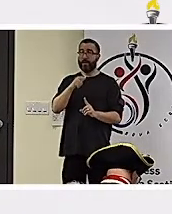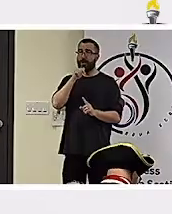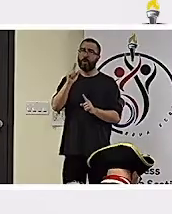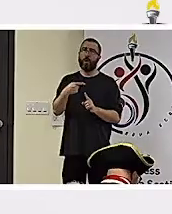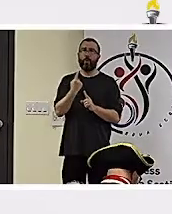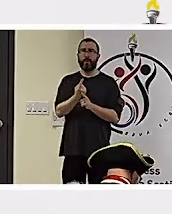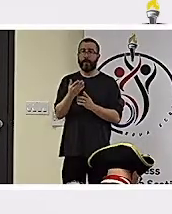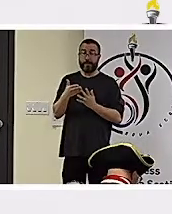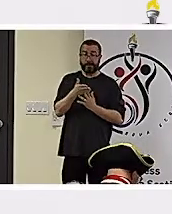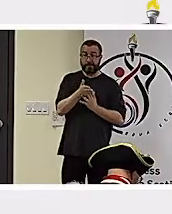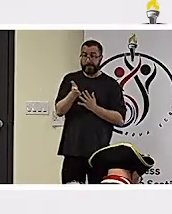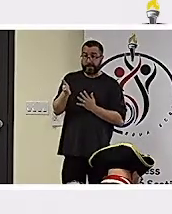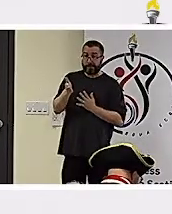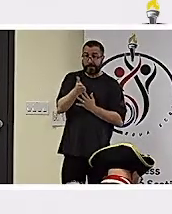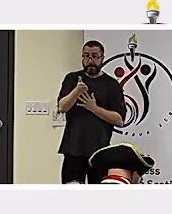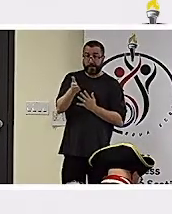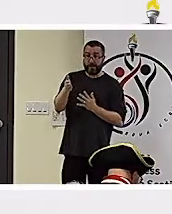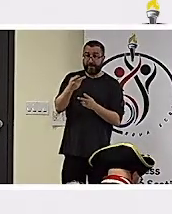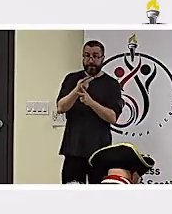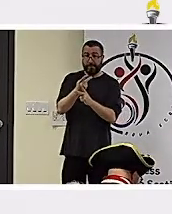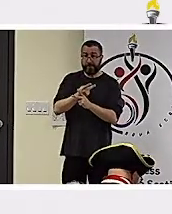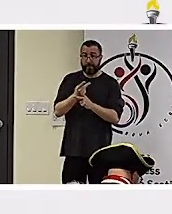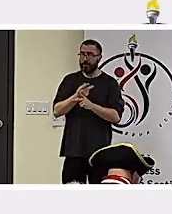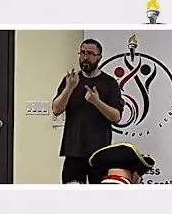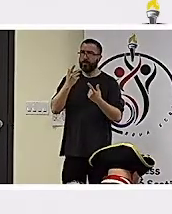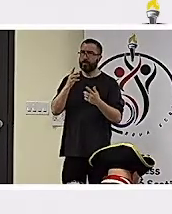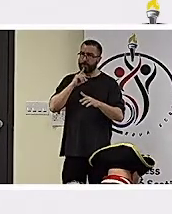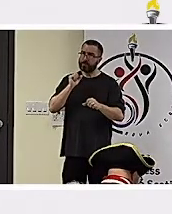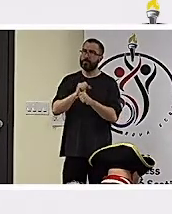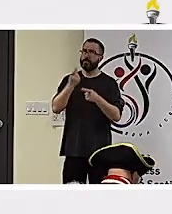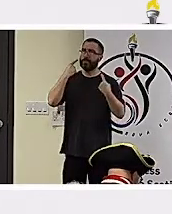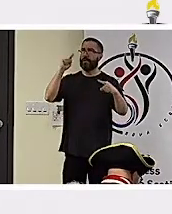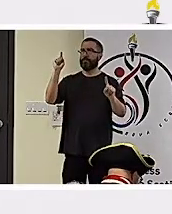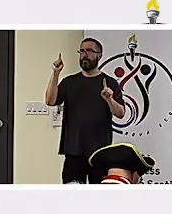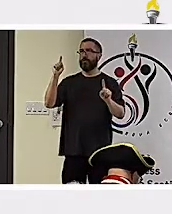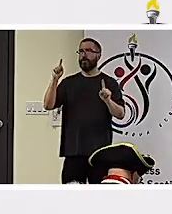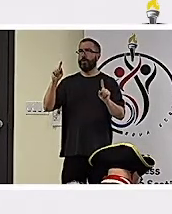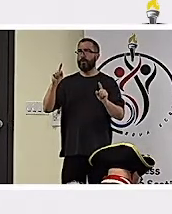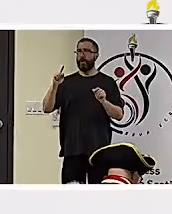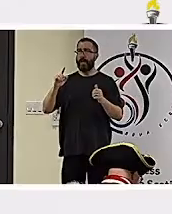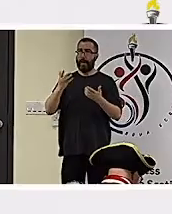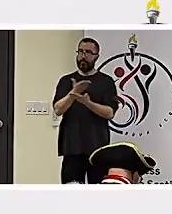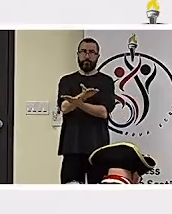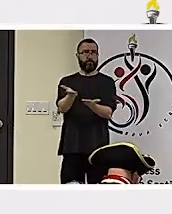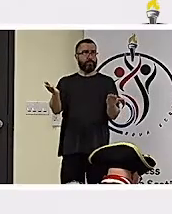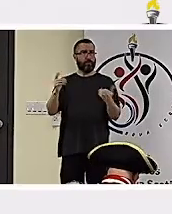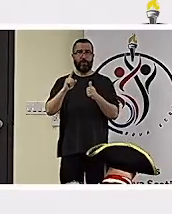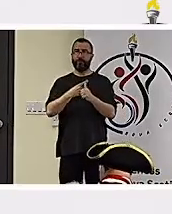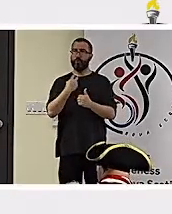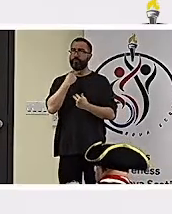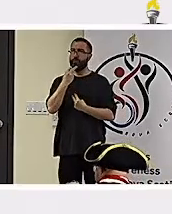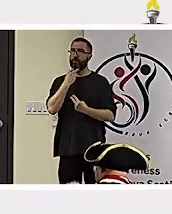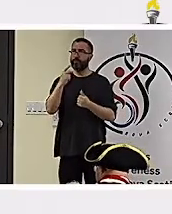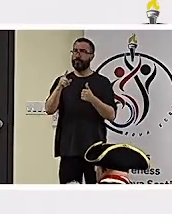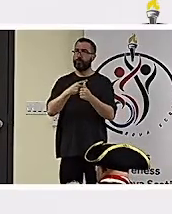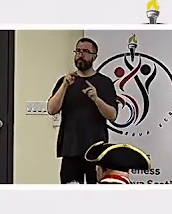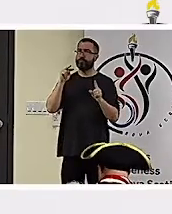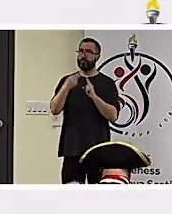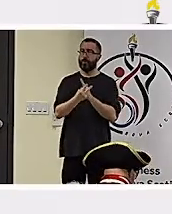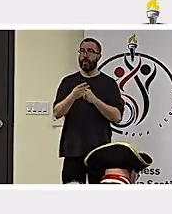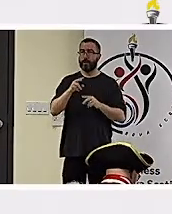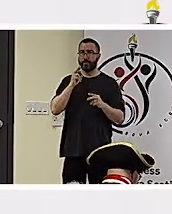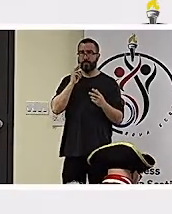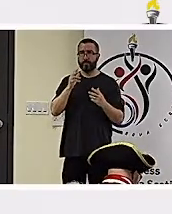but successful. And of course, the people, the first voice at the heart, and I look forward to more of that. If